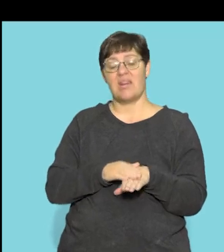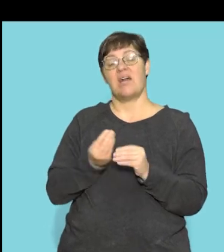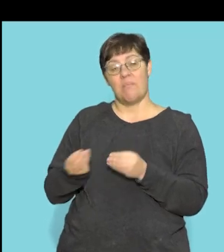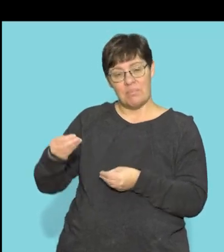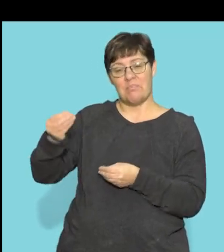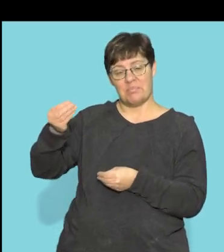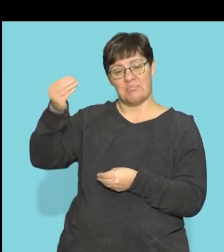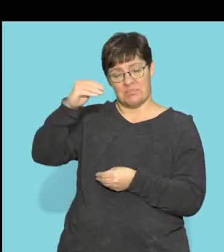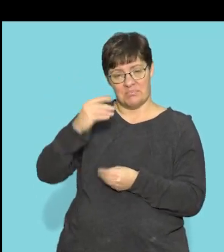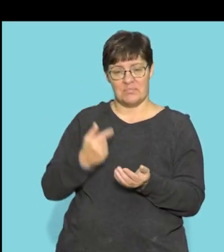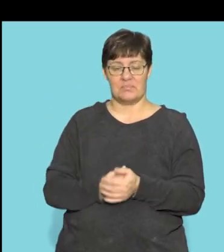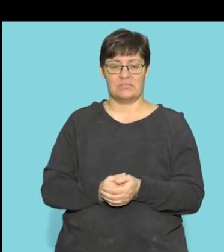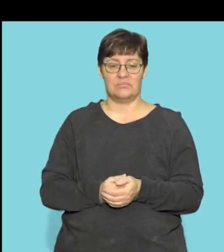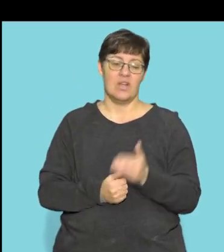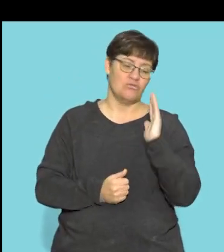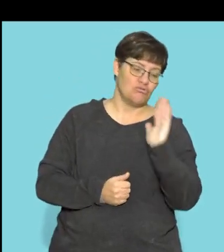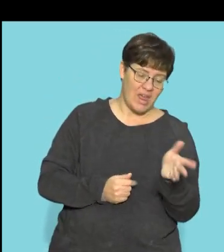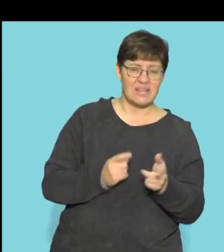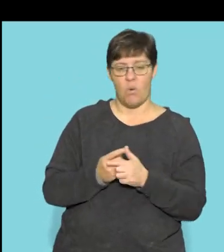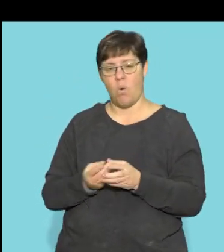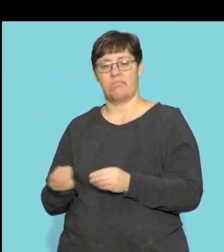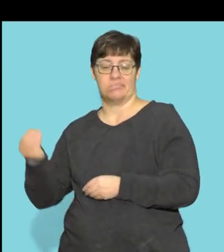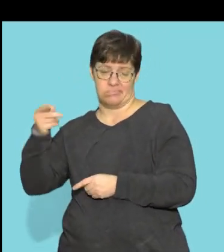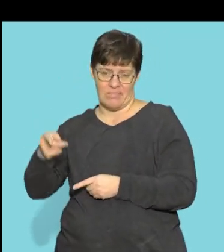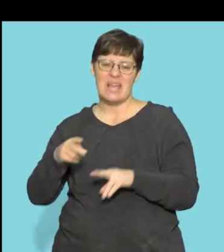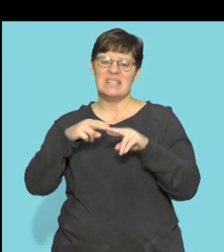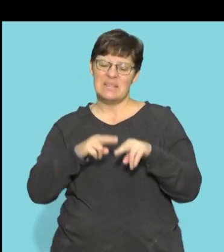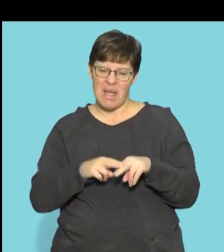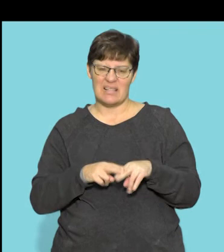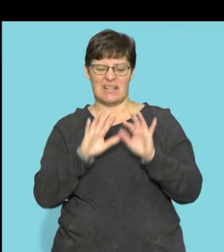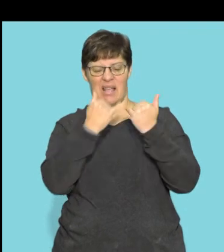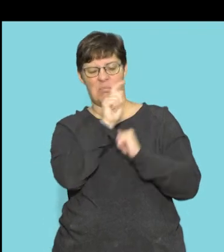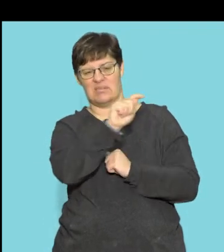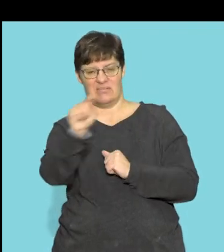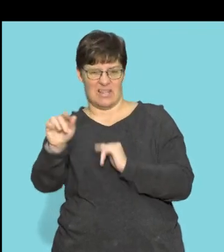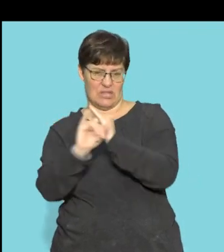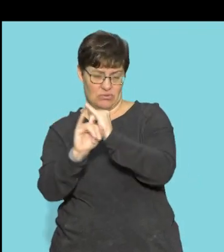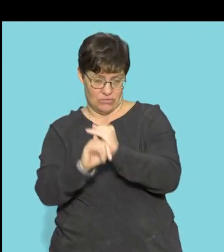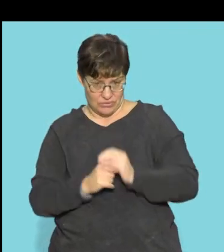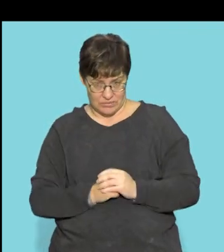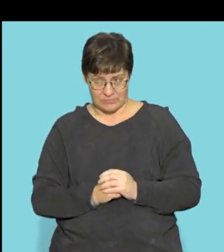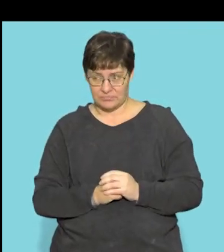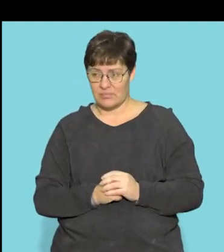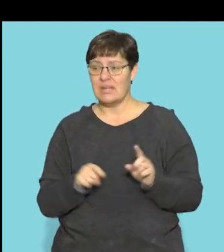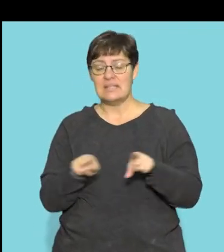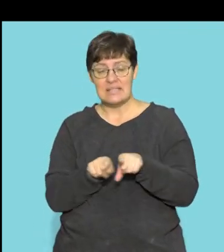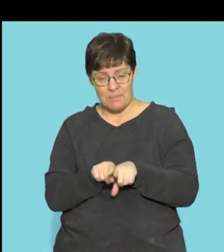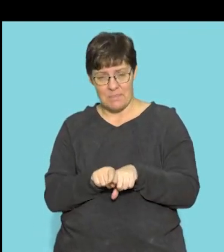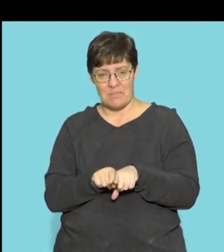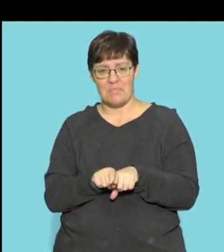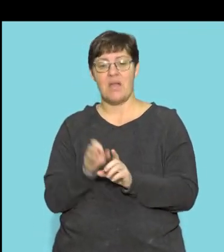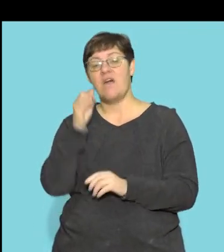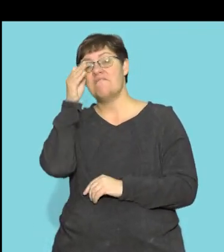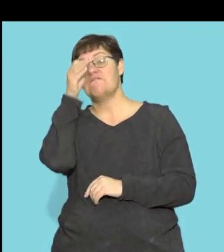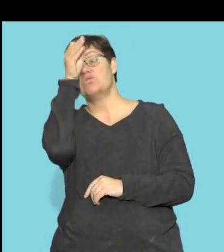on a regular intervals as well, and that differs based on the institution you are using. Then you also need to know how